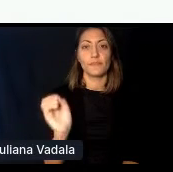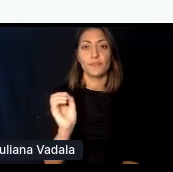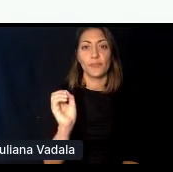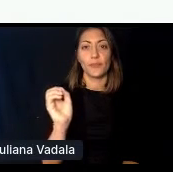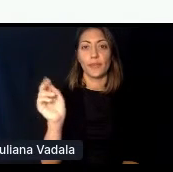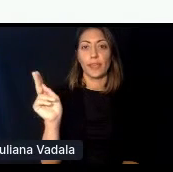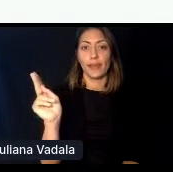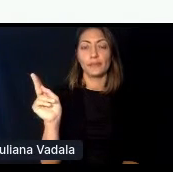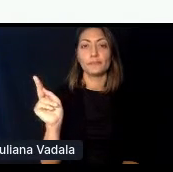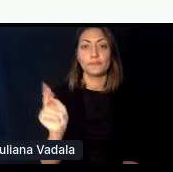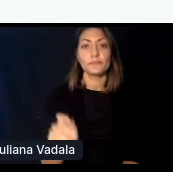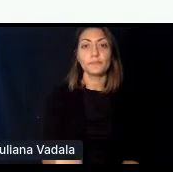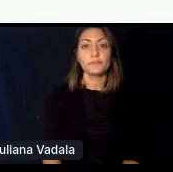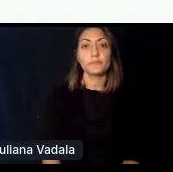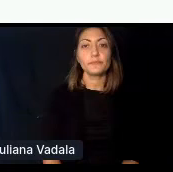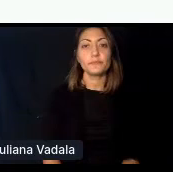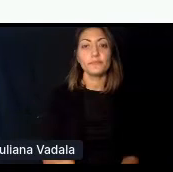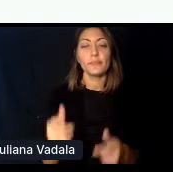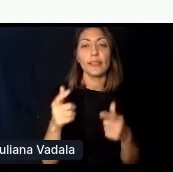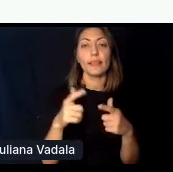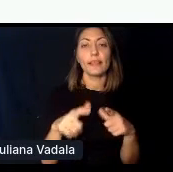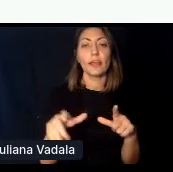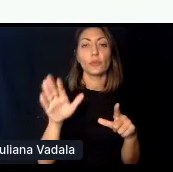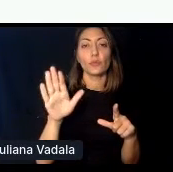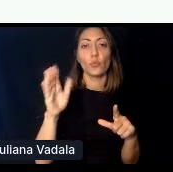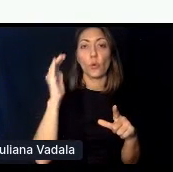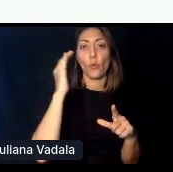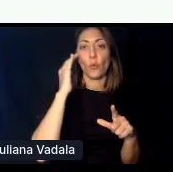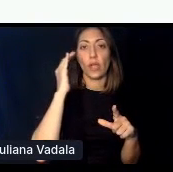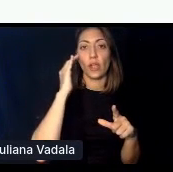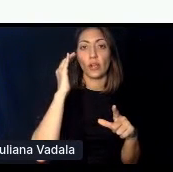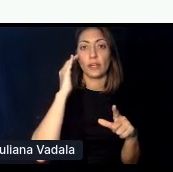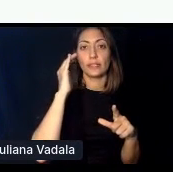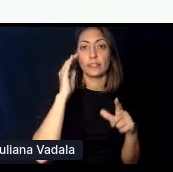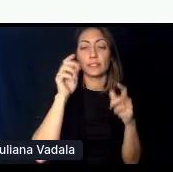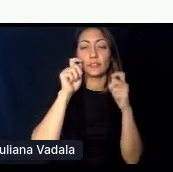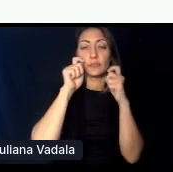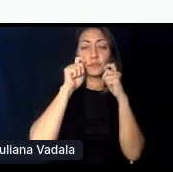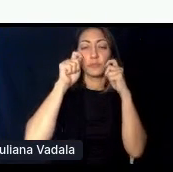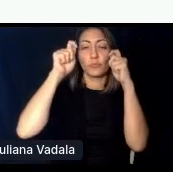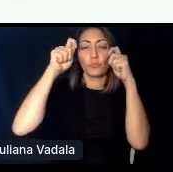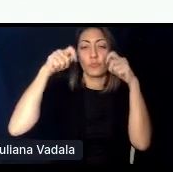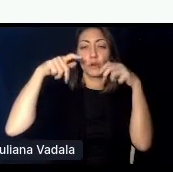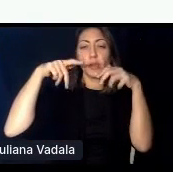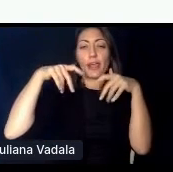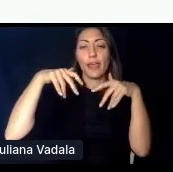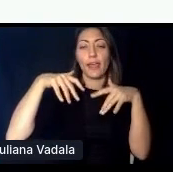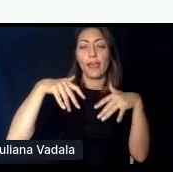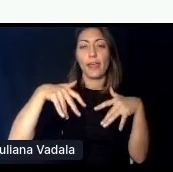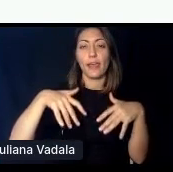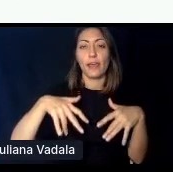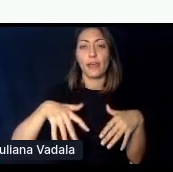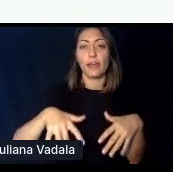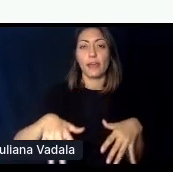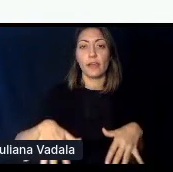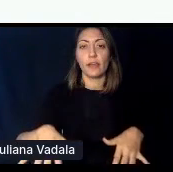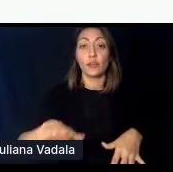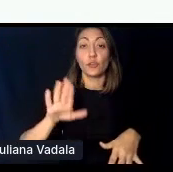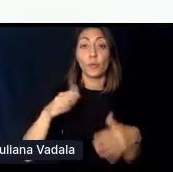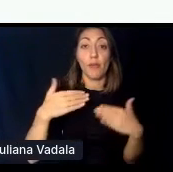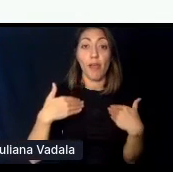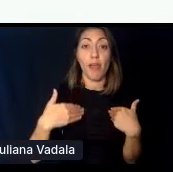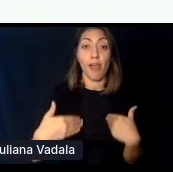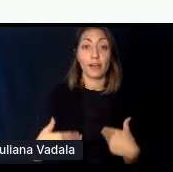Let your awareness spread outward, first to your body and then to your surroundings. What thoughts come into your